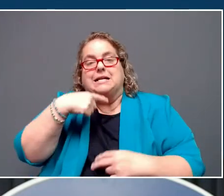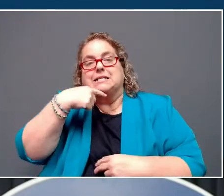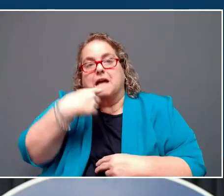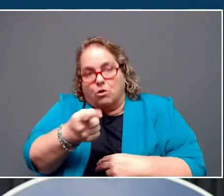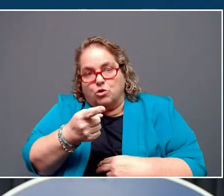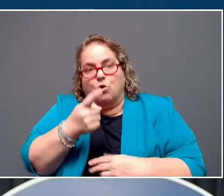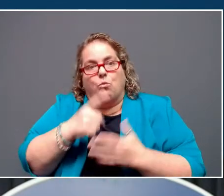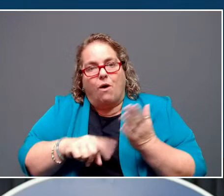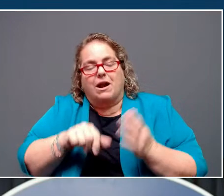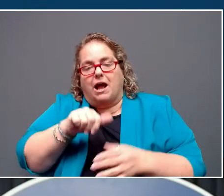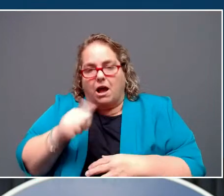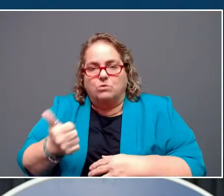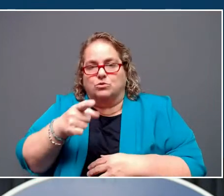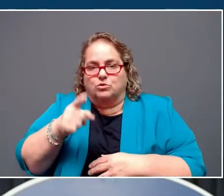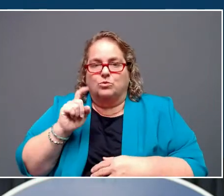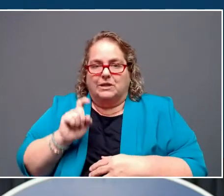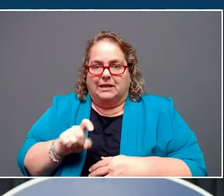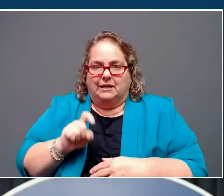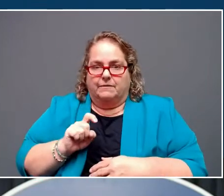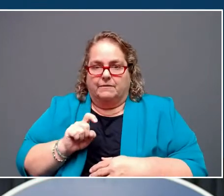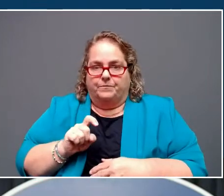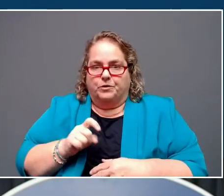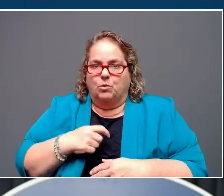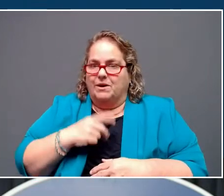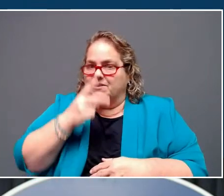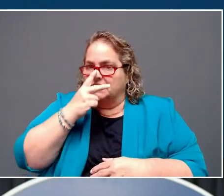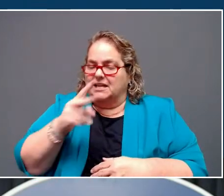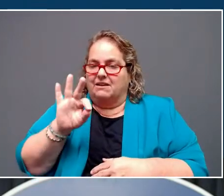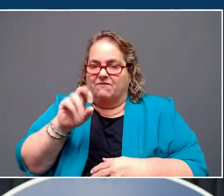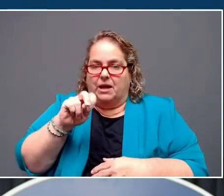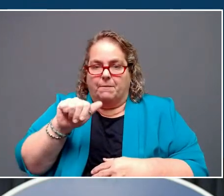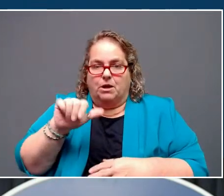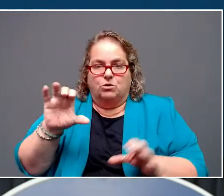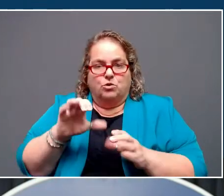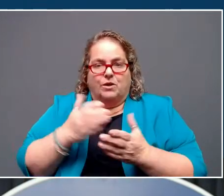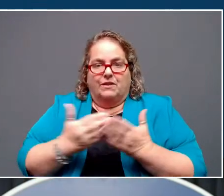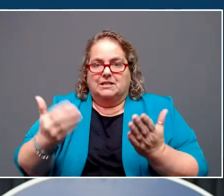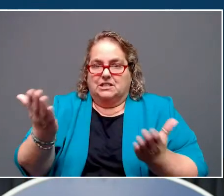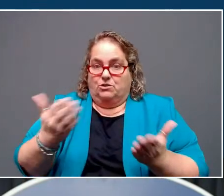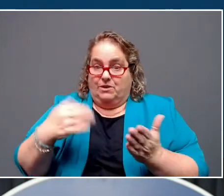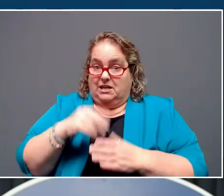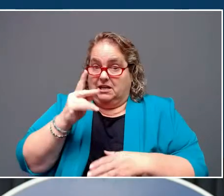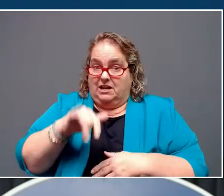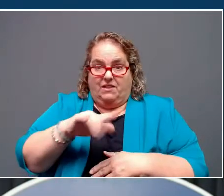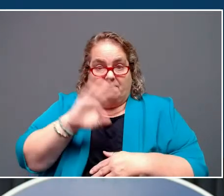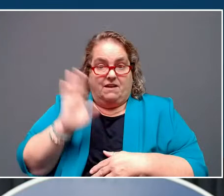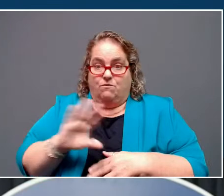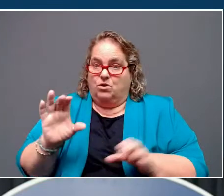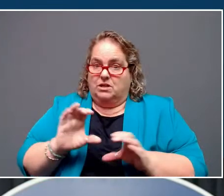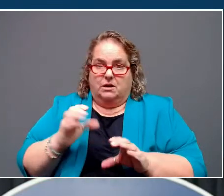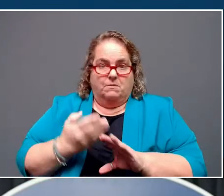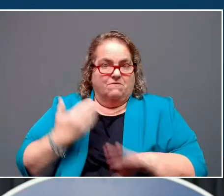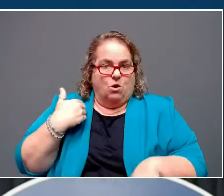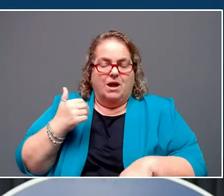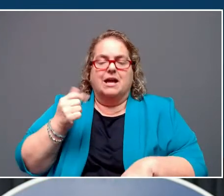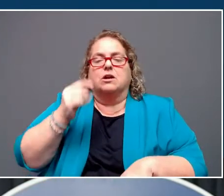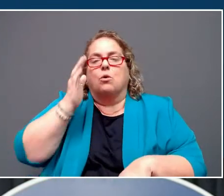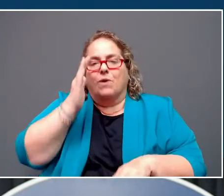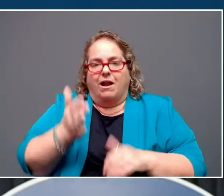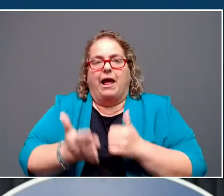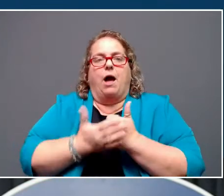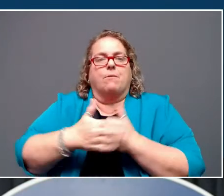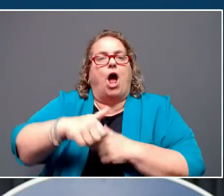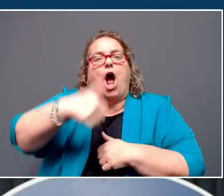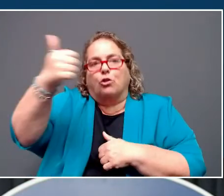need. We've seen FEMA do things in Kentucky that they've never done before, and that's going to help other areas that